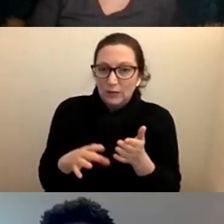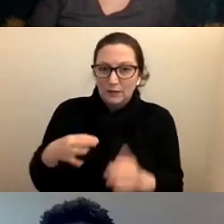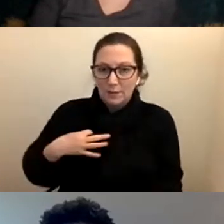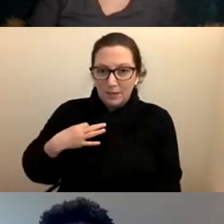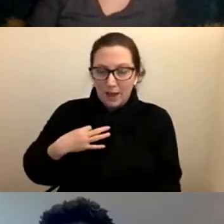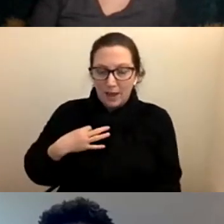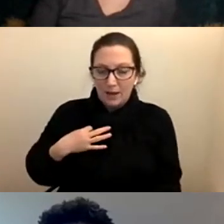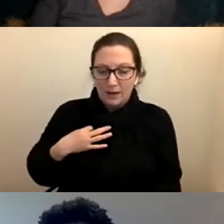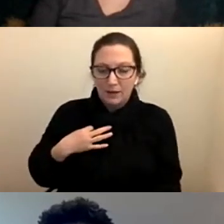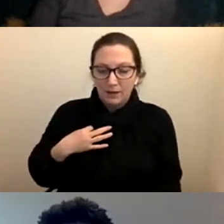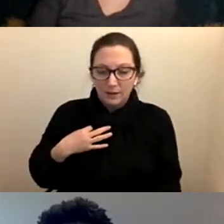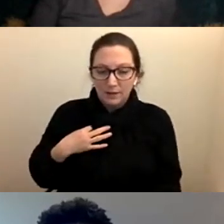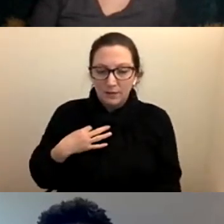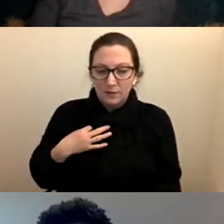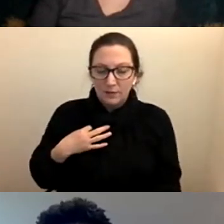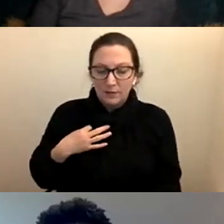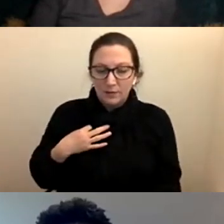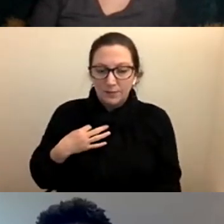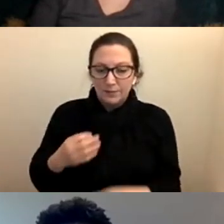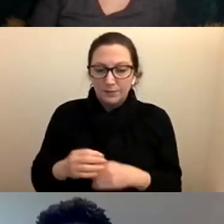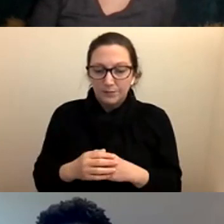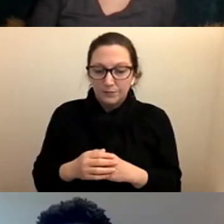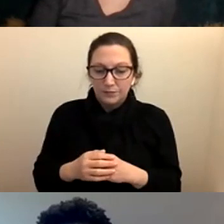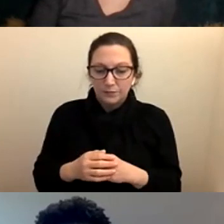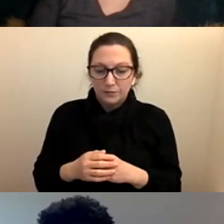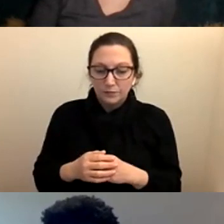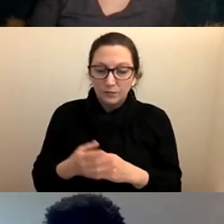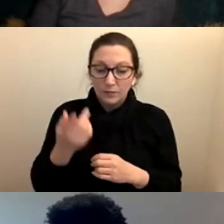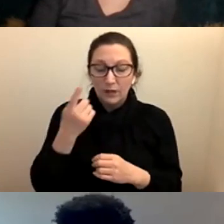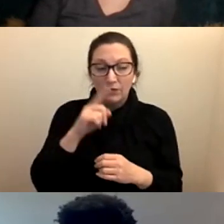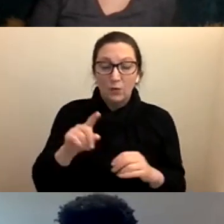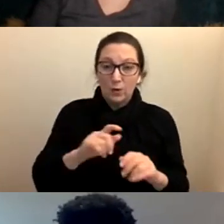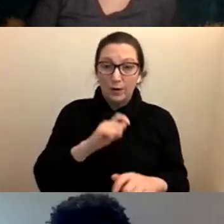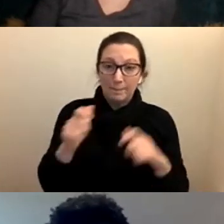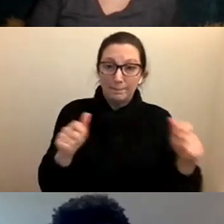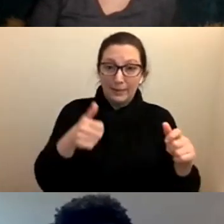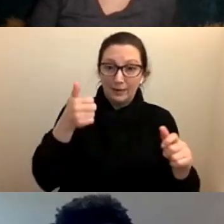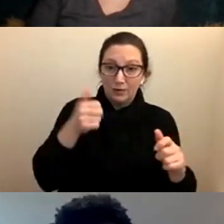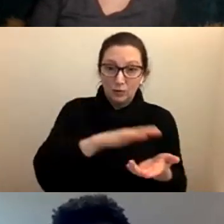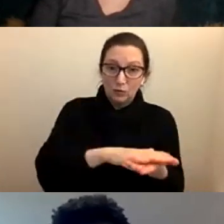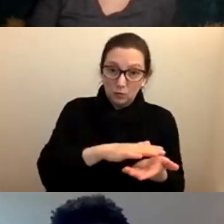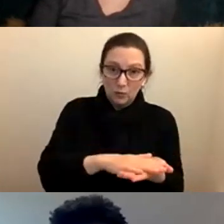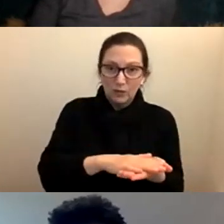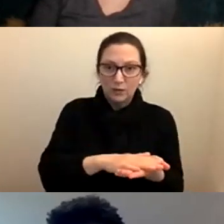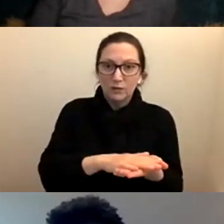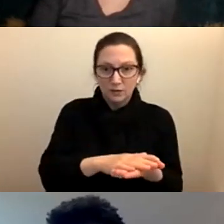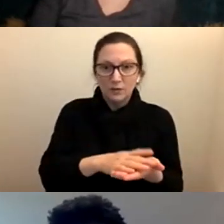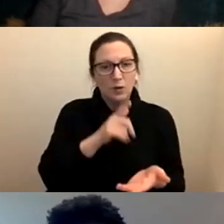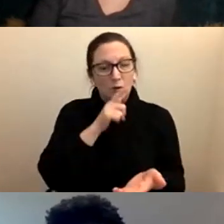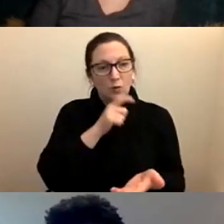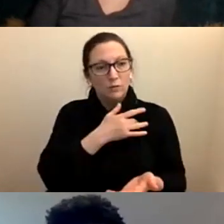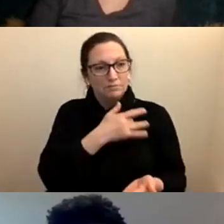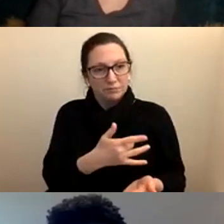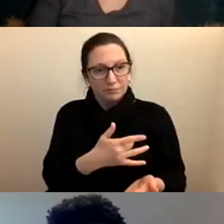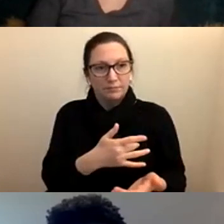but we could certainly look at for our largest schools that we know sort of traditionally have a large number of